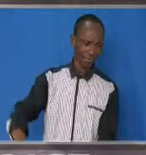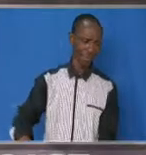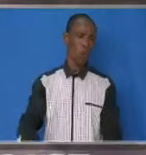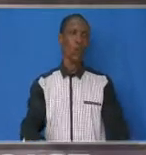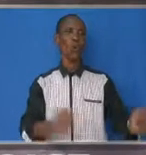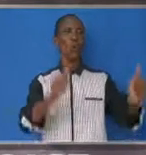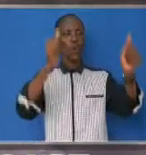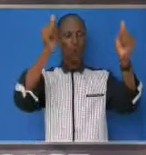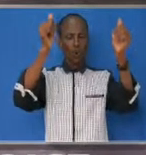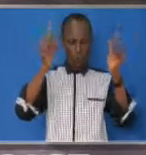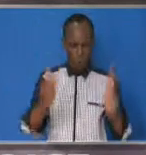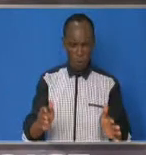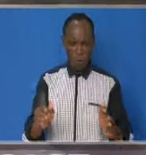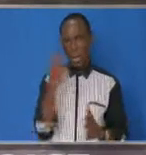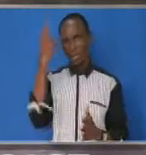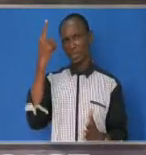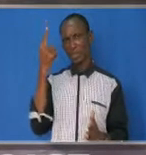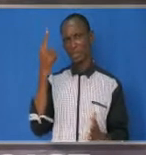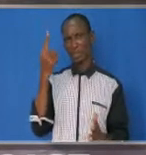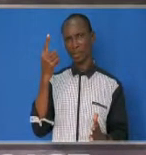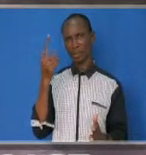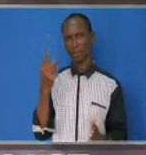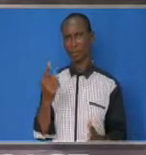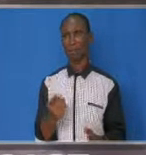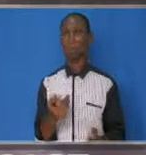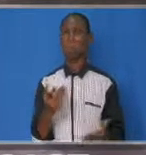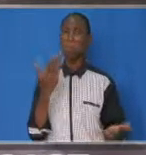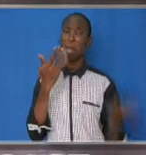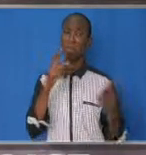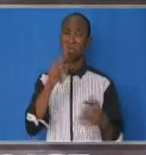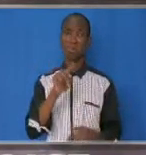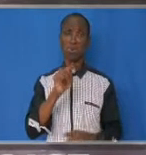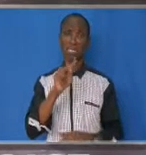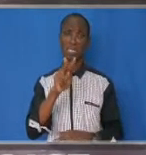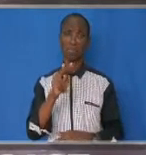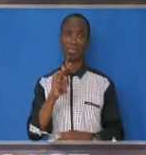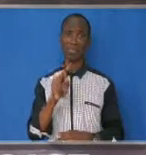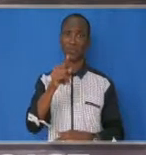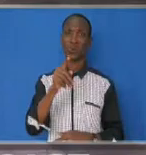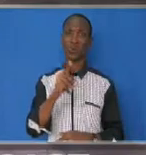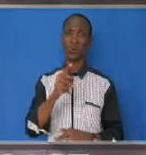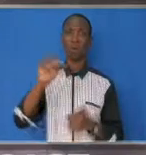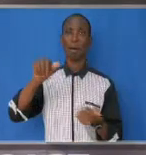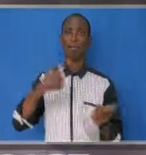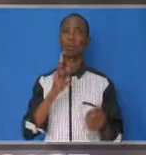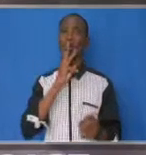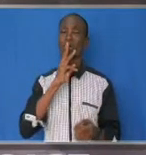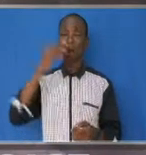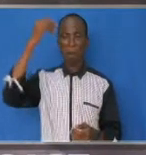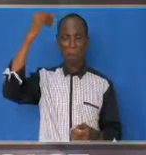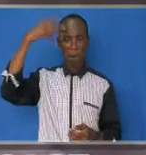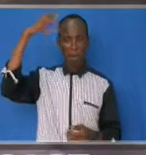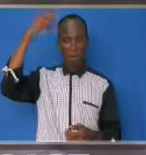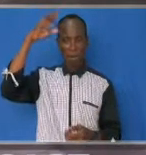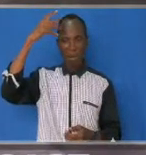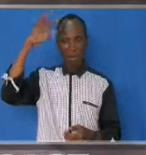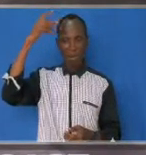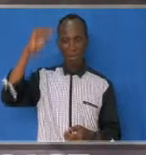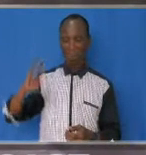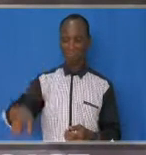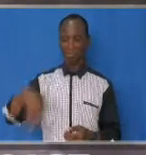here. The candidates for baptism, the element that should be used in baptizing